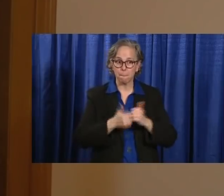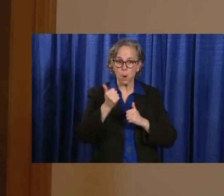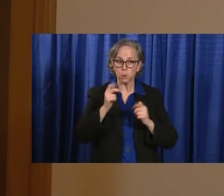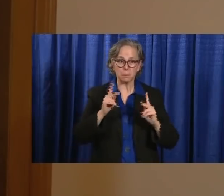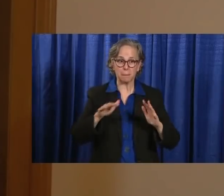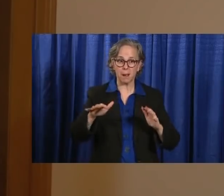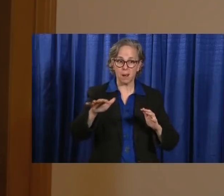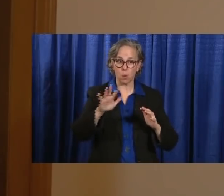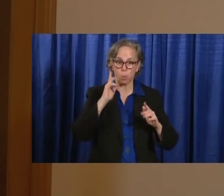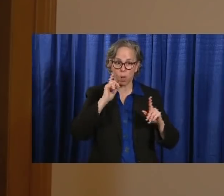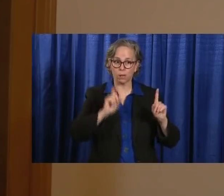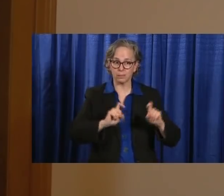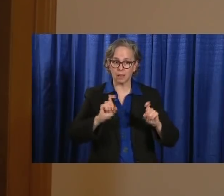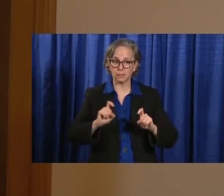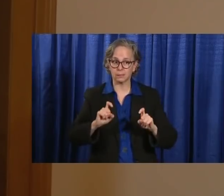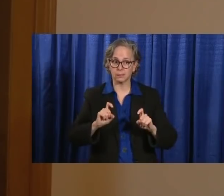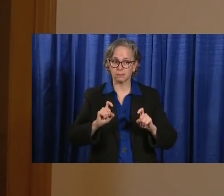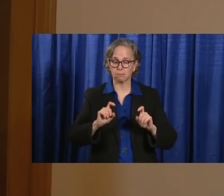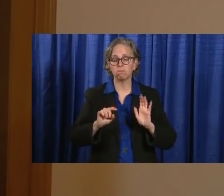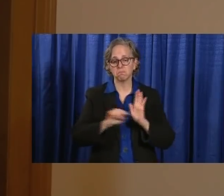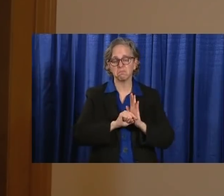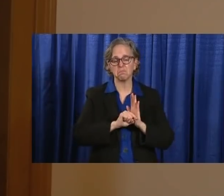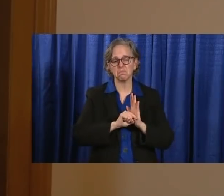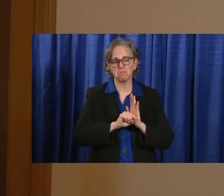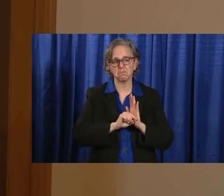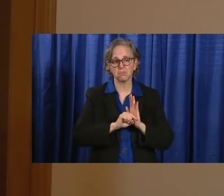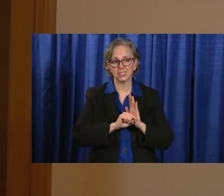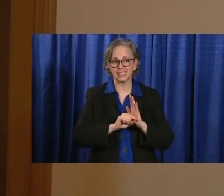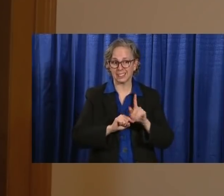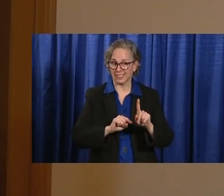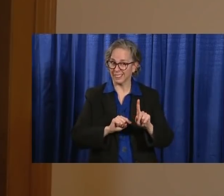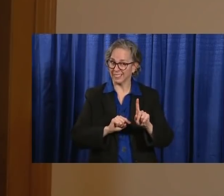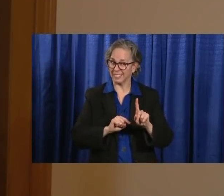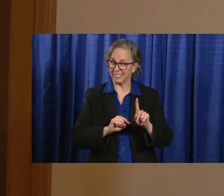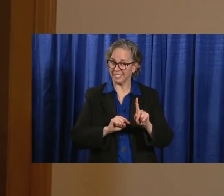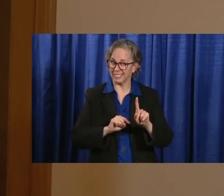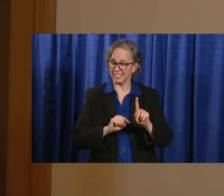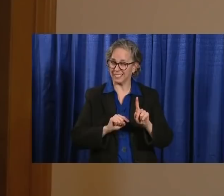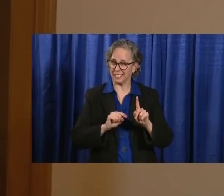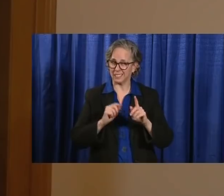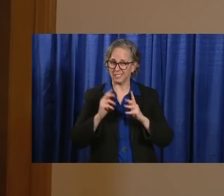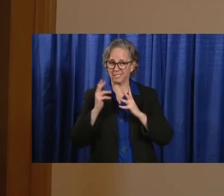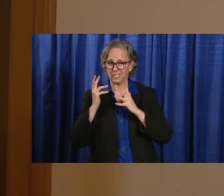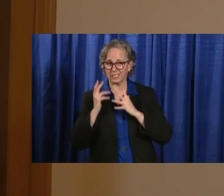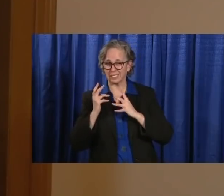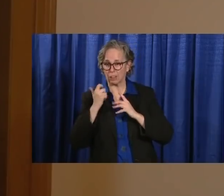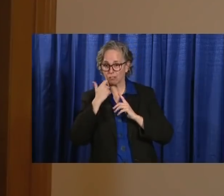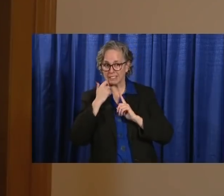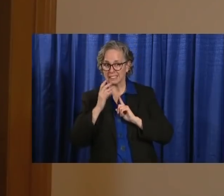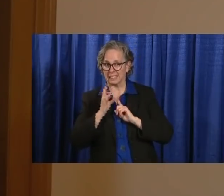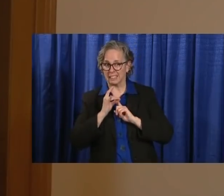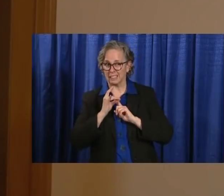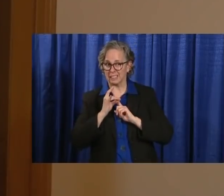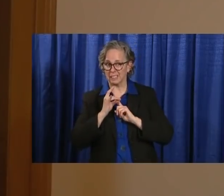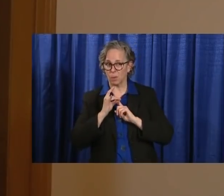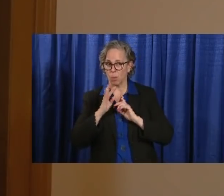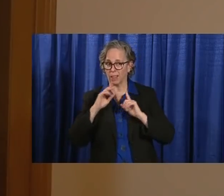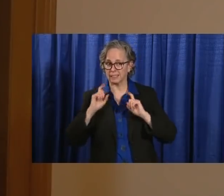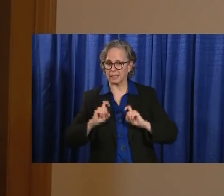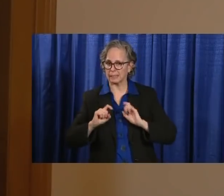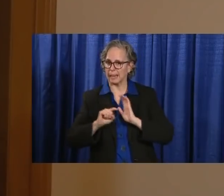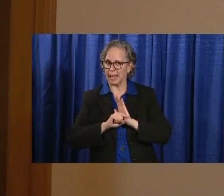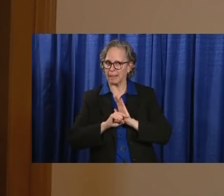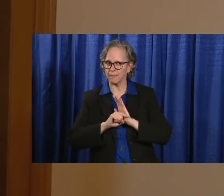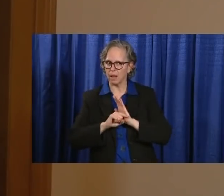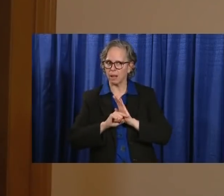negative, unfortunately, early in the symptoms, so then they become positive. Our hospitals are working on putting together some